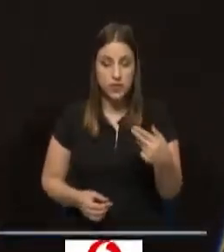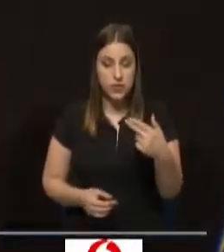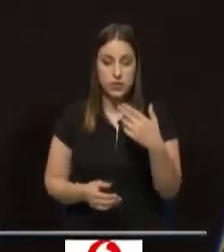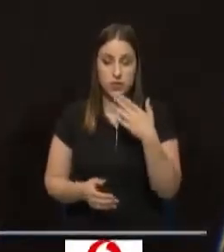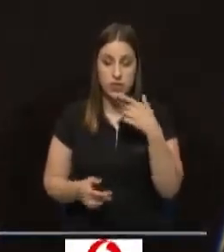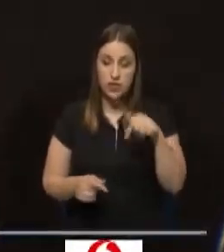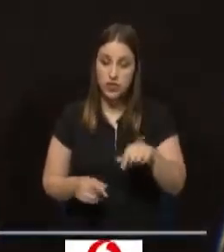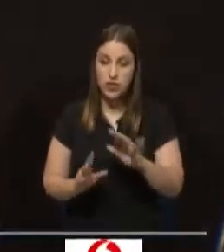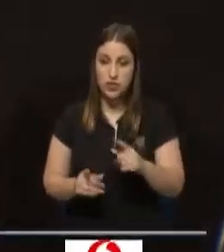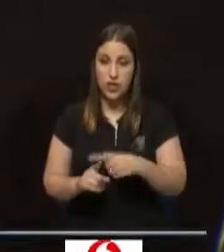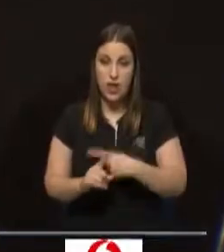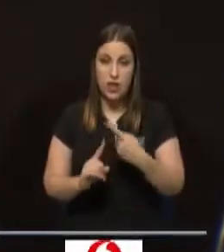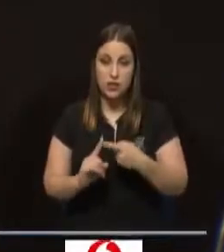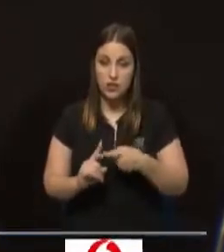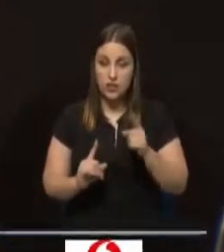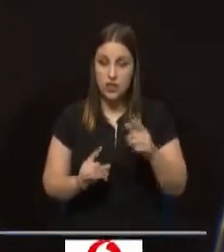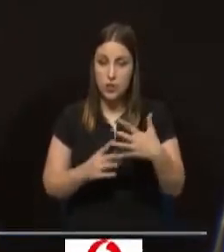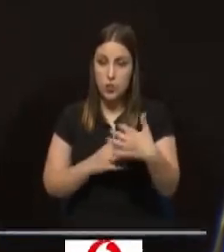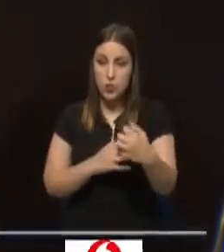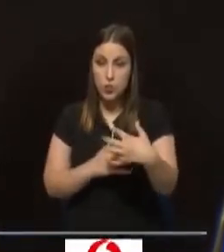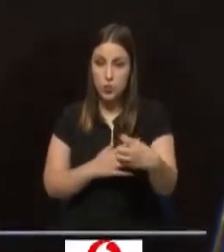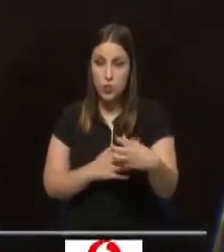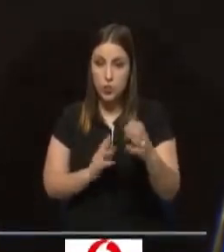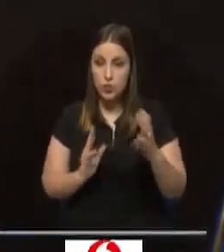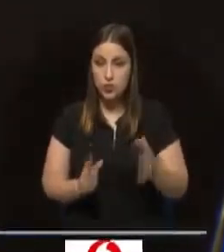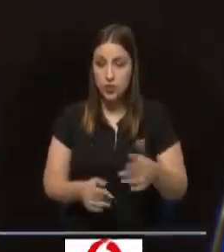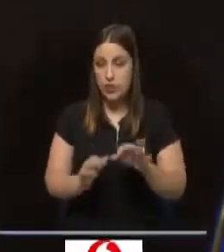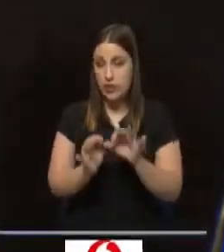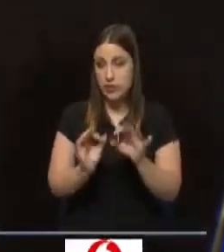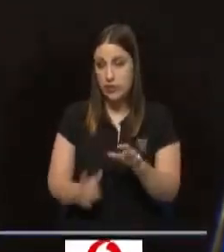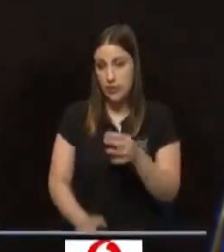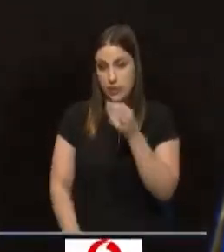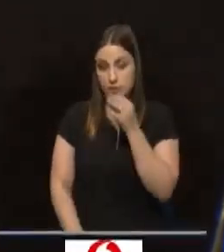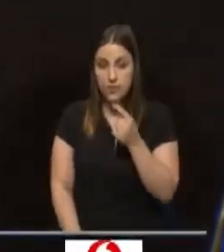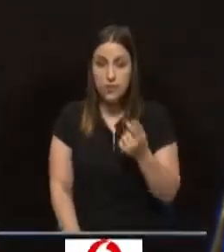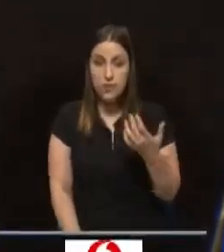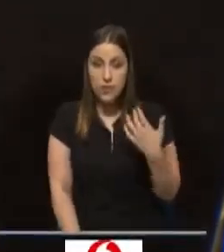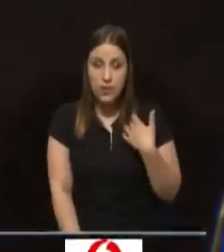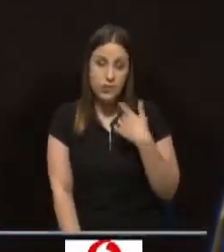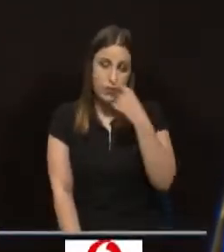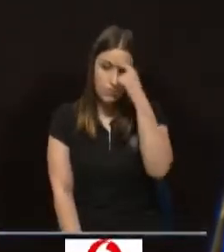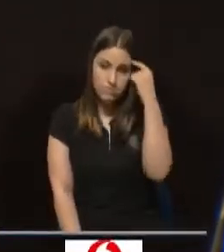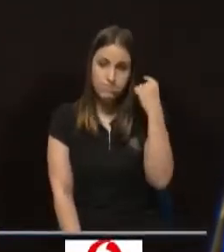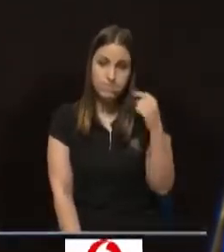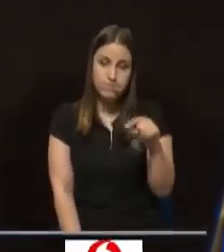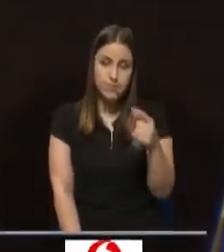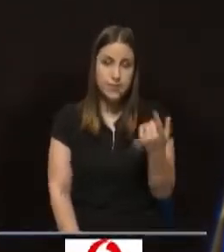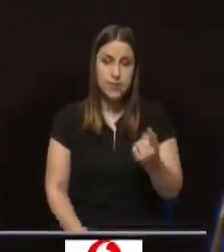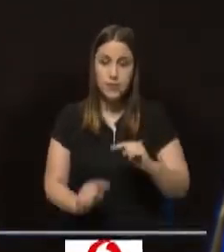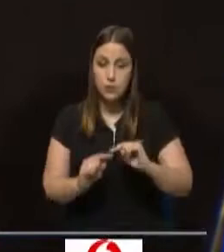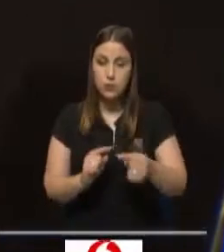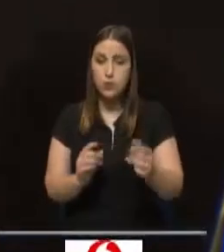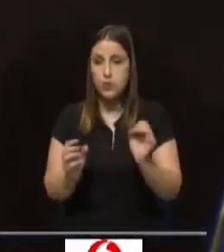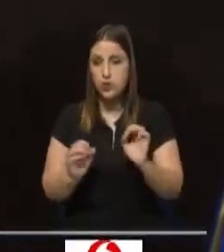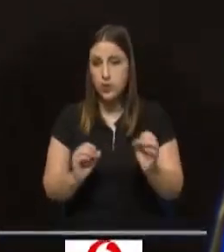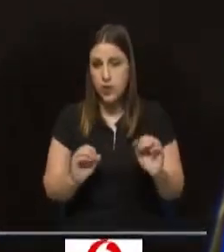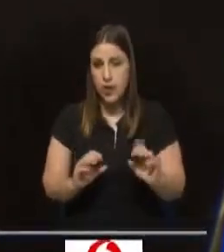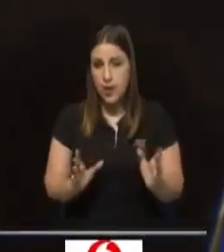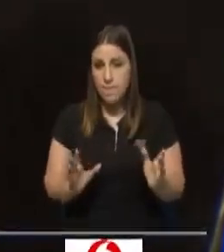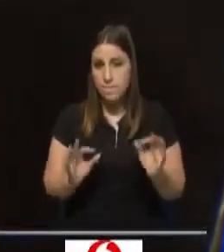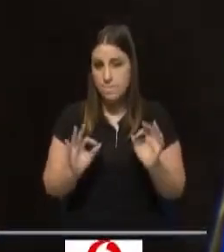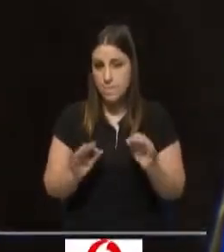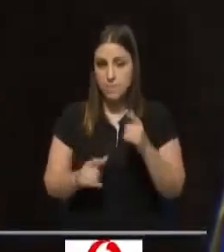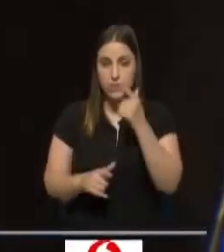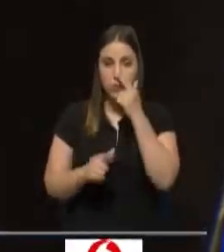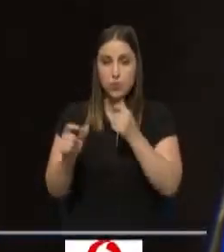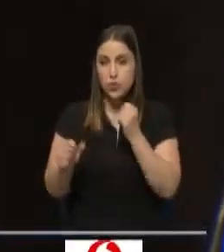of euros and is going to have an impact on everyone and everybody. And of course,